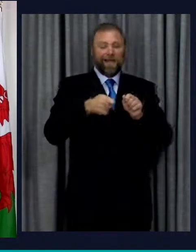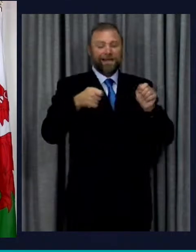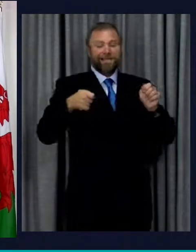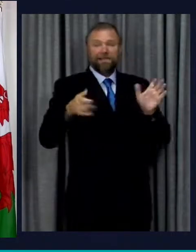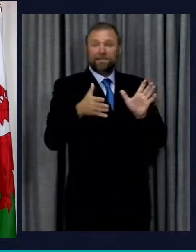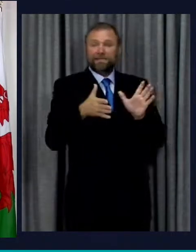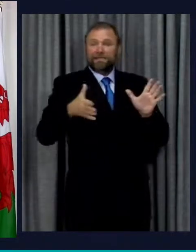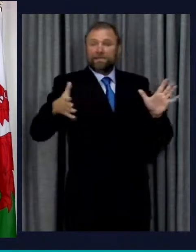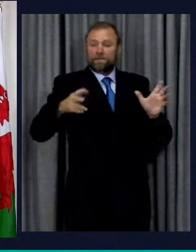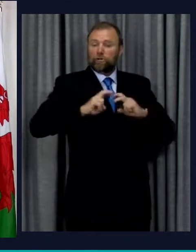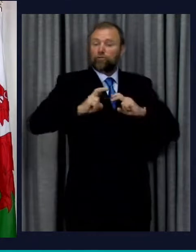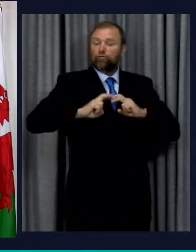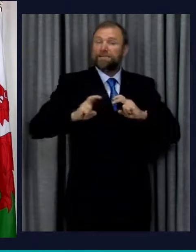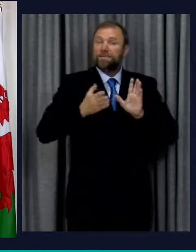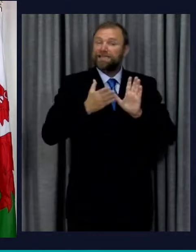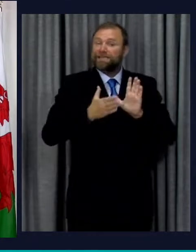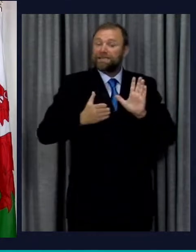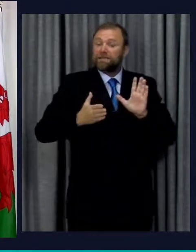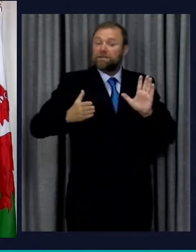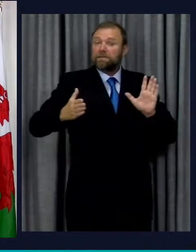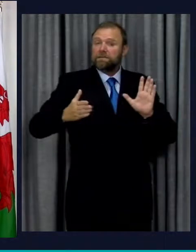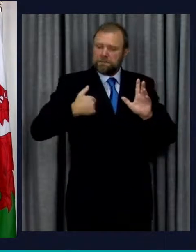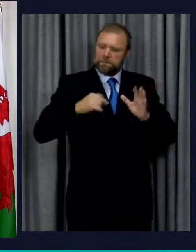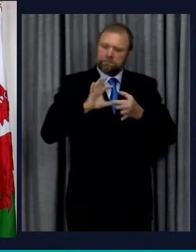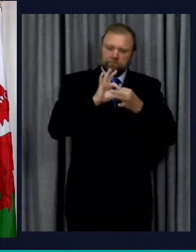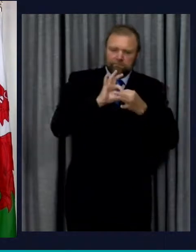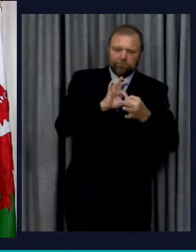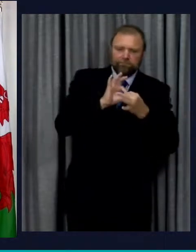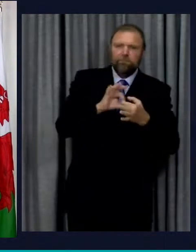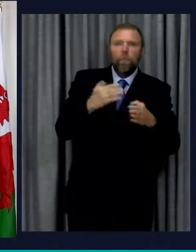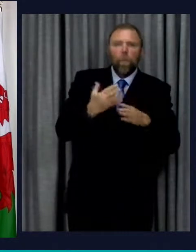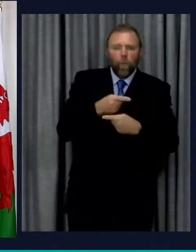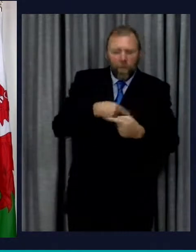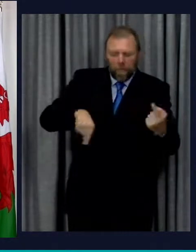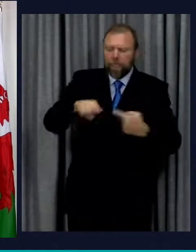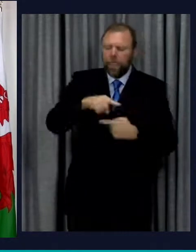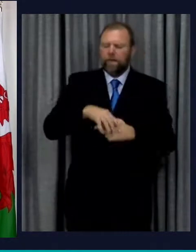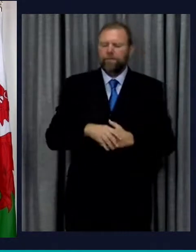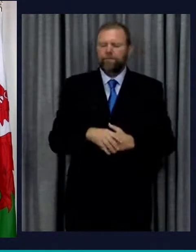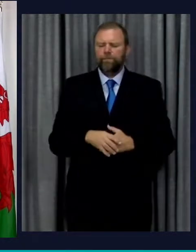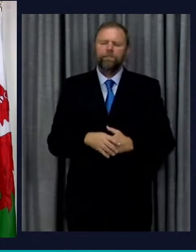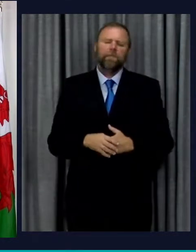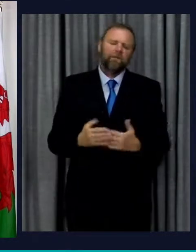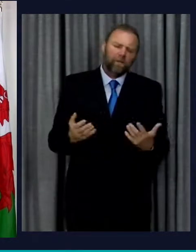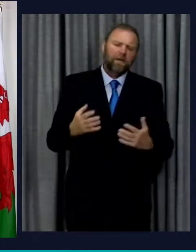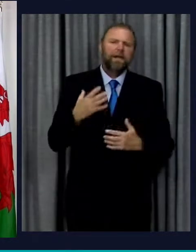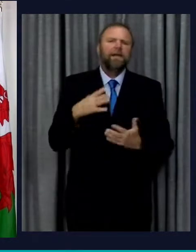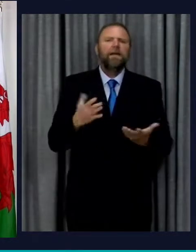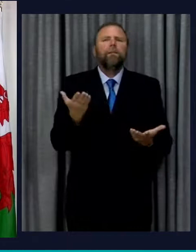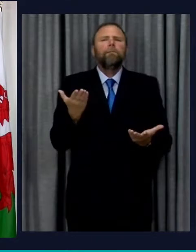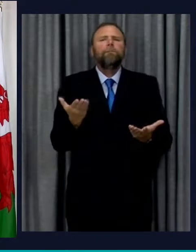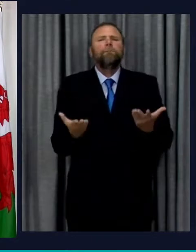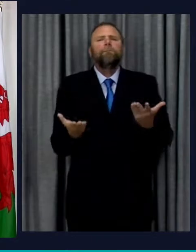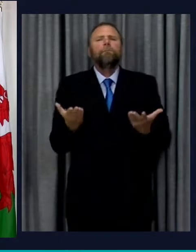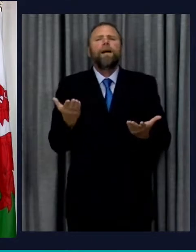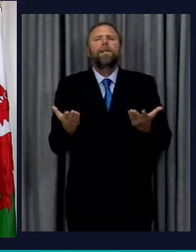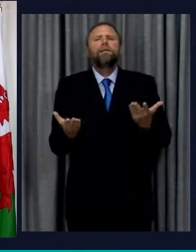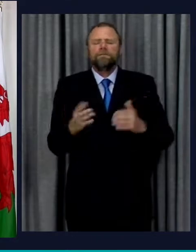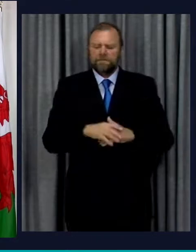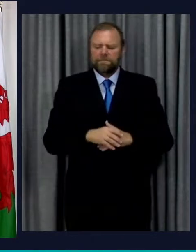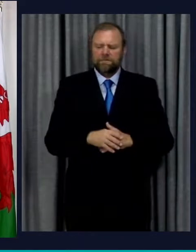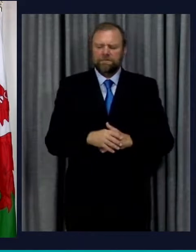in hand with people working in the tourism sector. That will, of course, need some balance about ensuring that where people